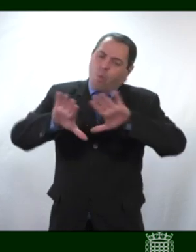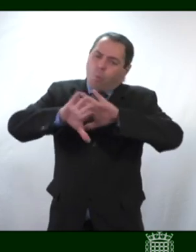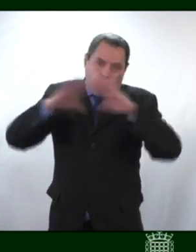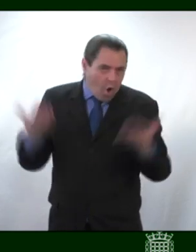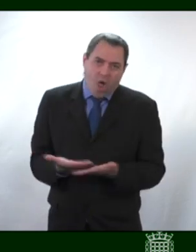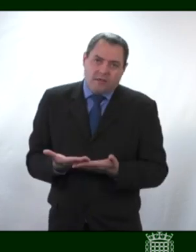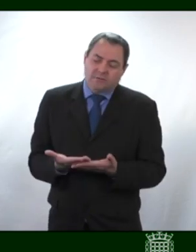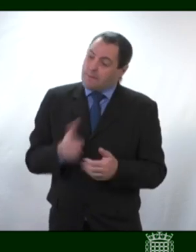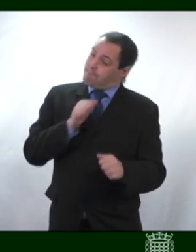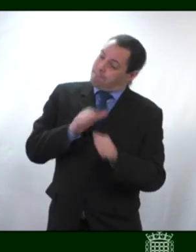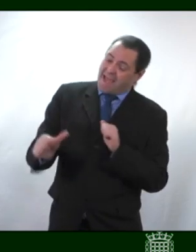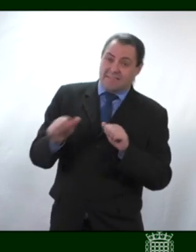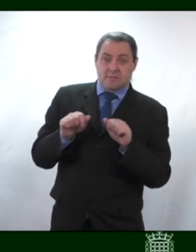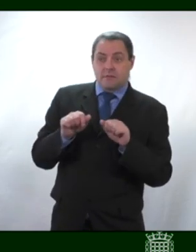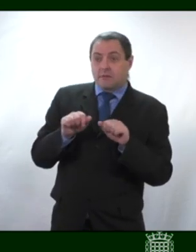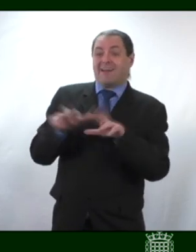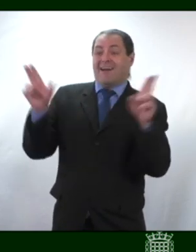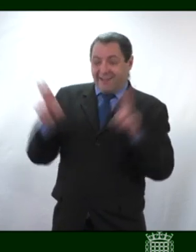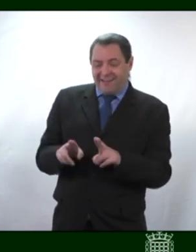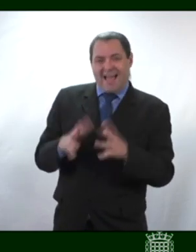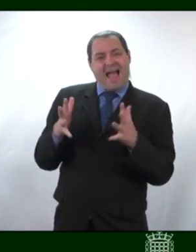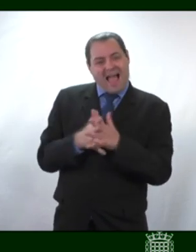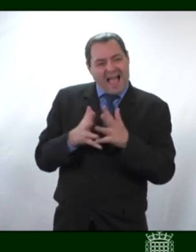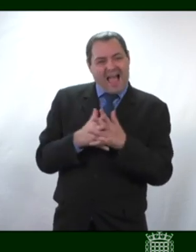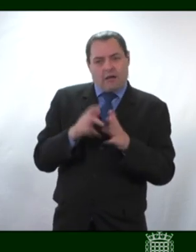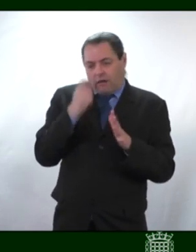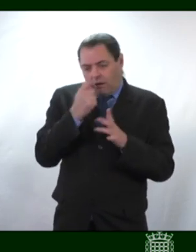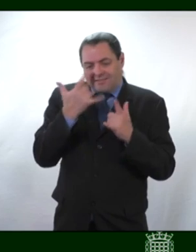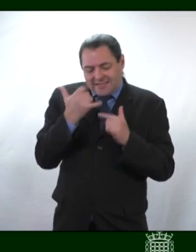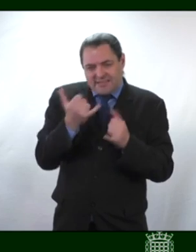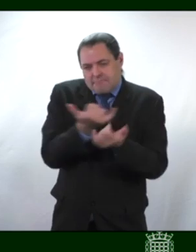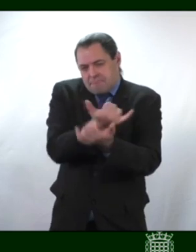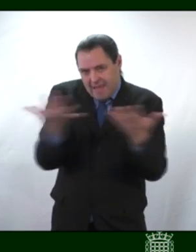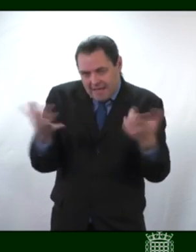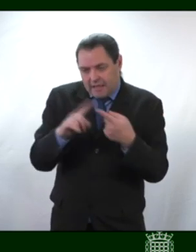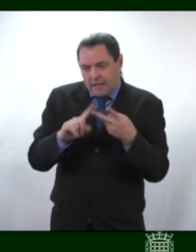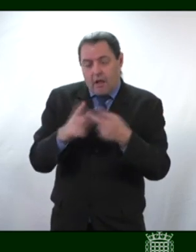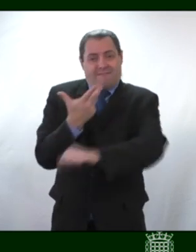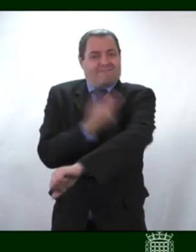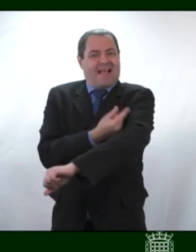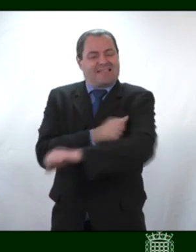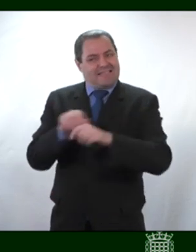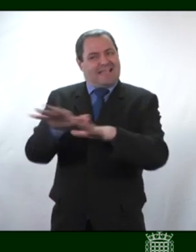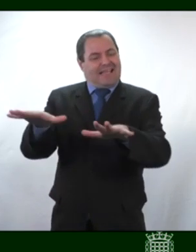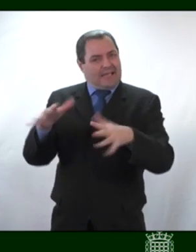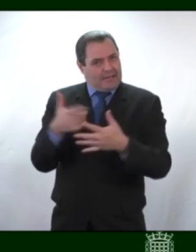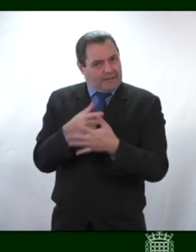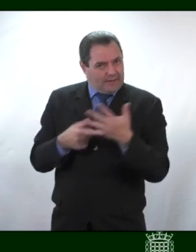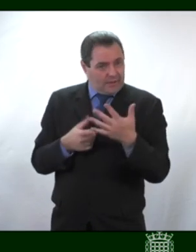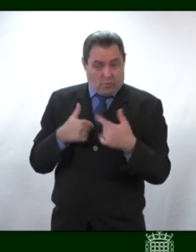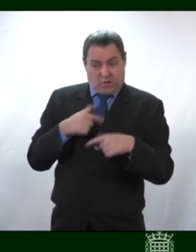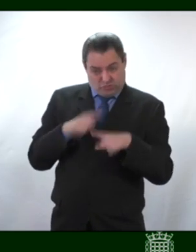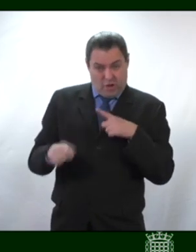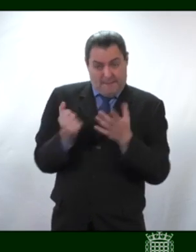exit strategy is a combination of mass testing and a vaccine, and we're working incredibly hard to deliver both